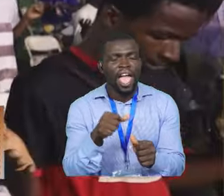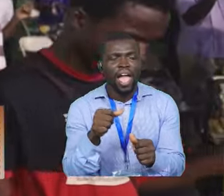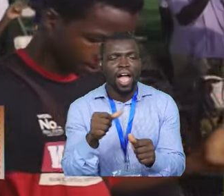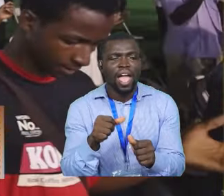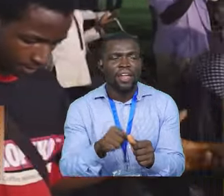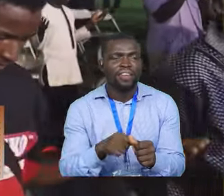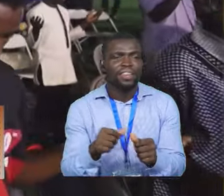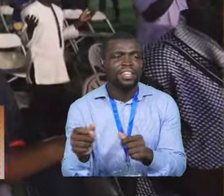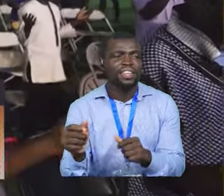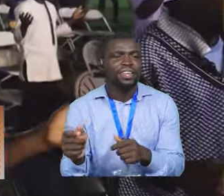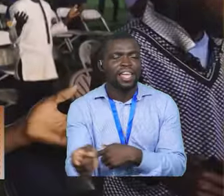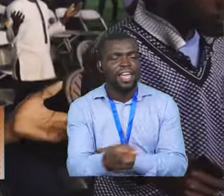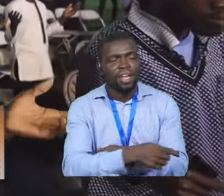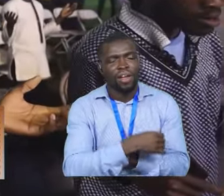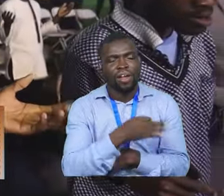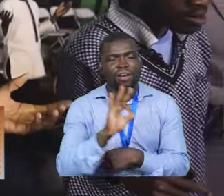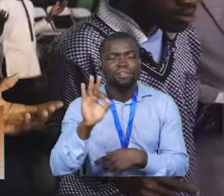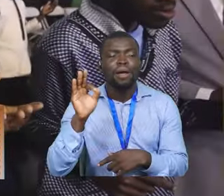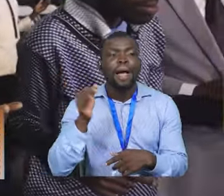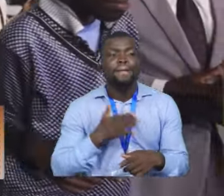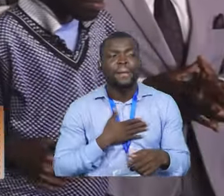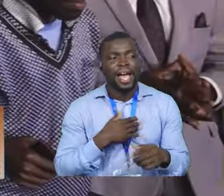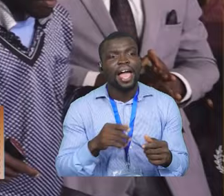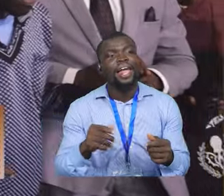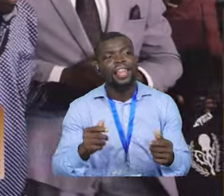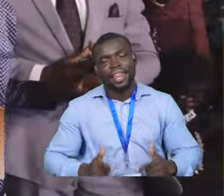all the days of my life.